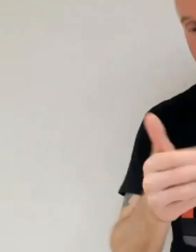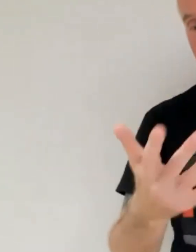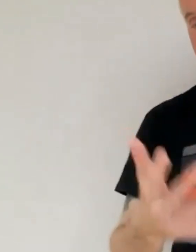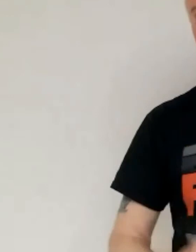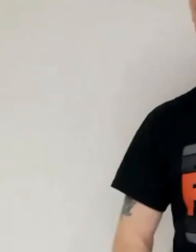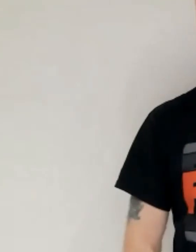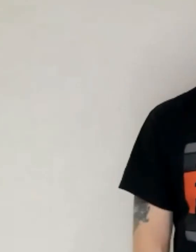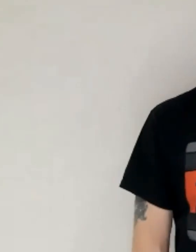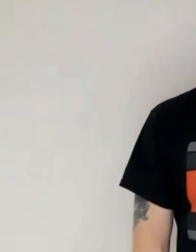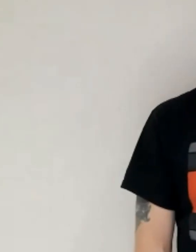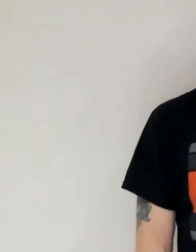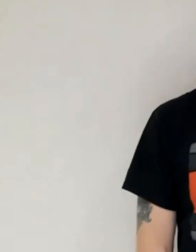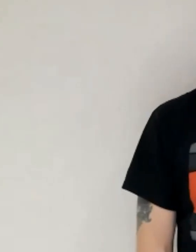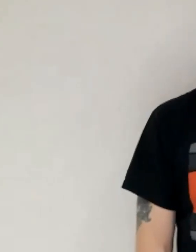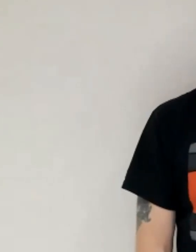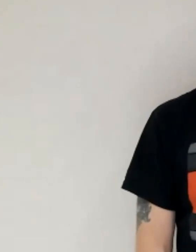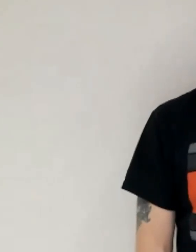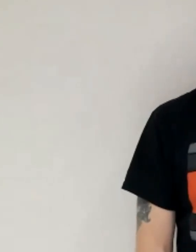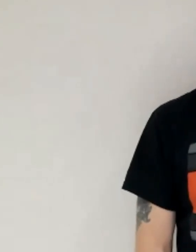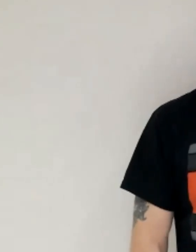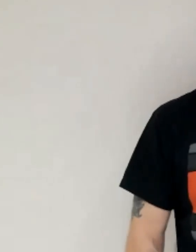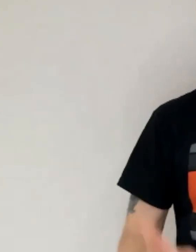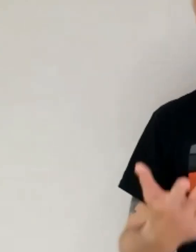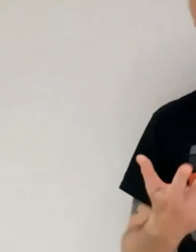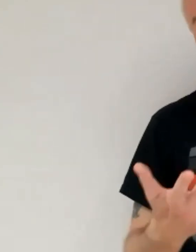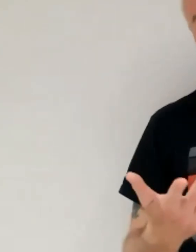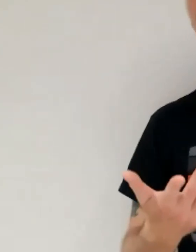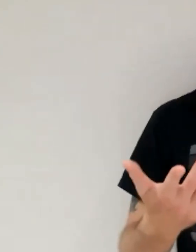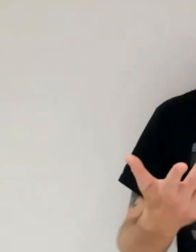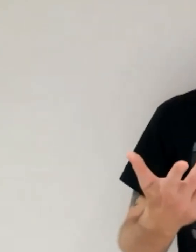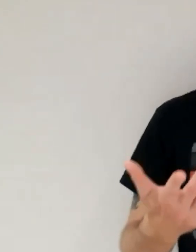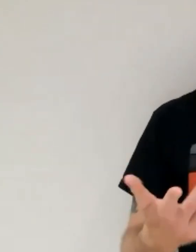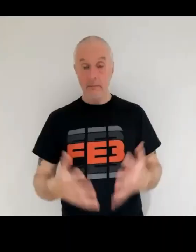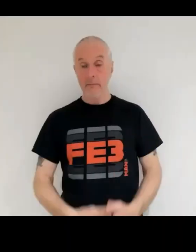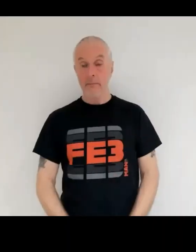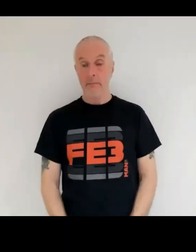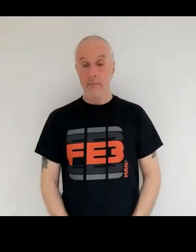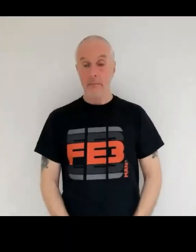can't claim victory yet.